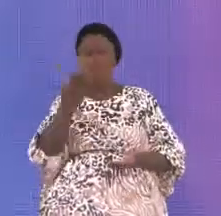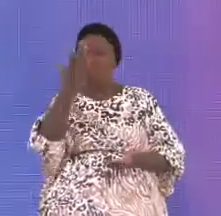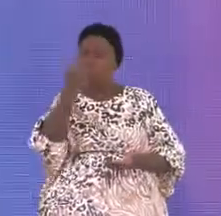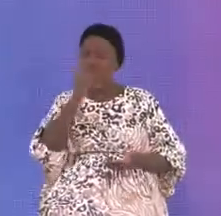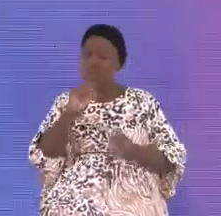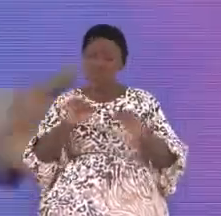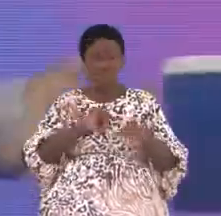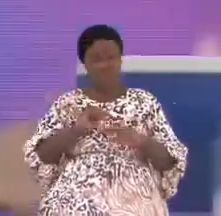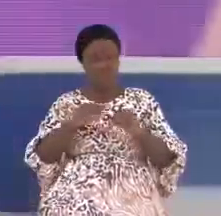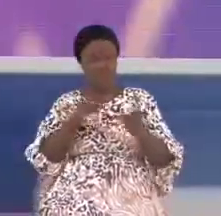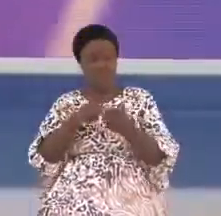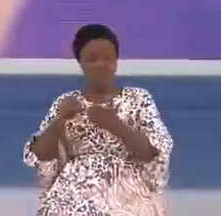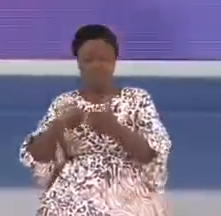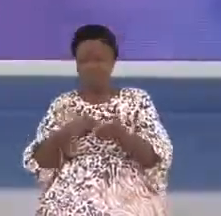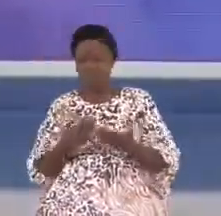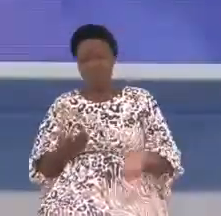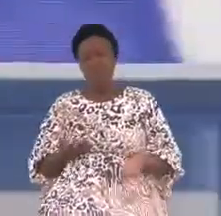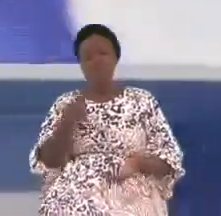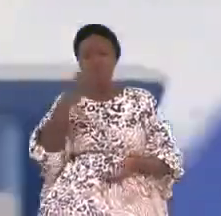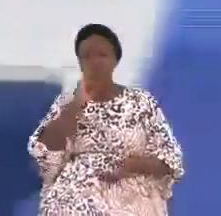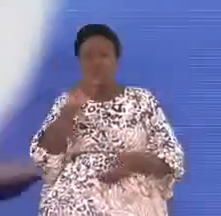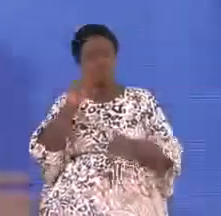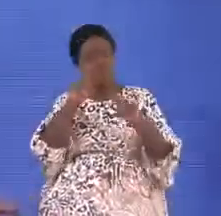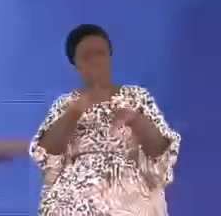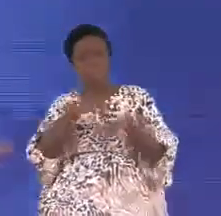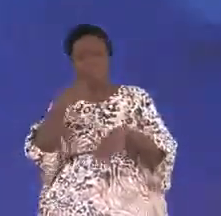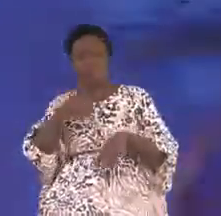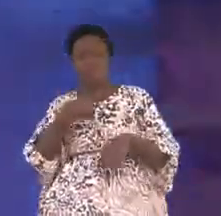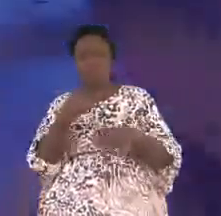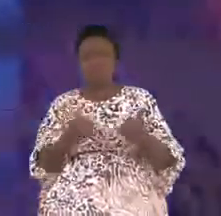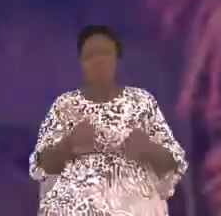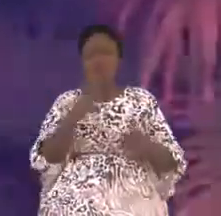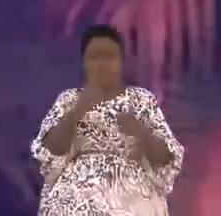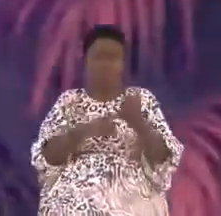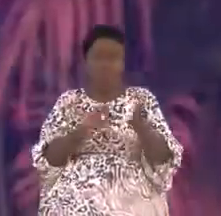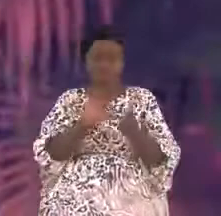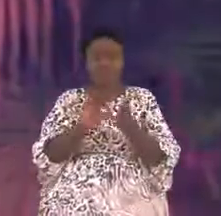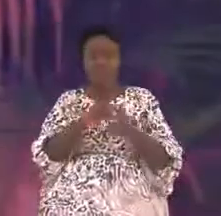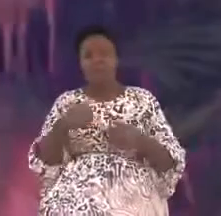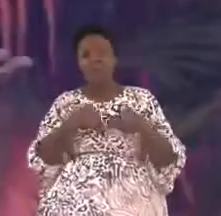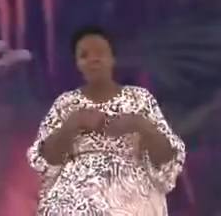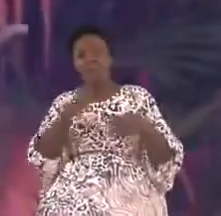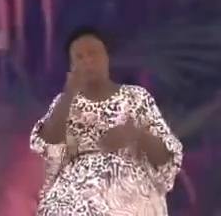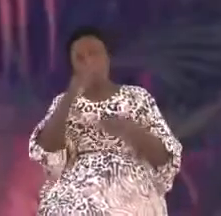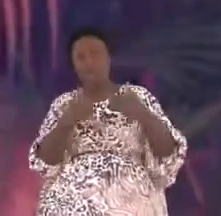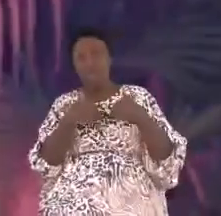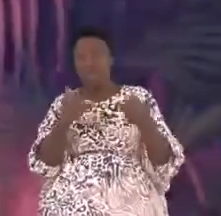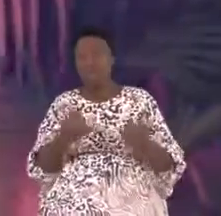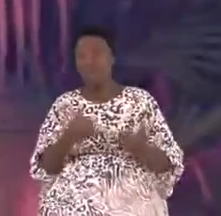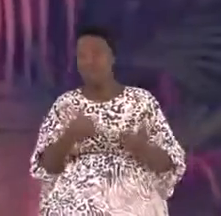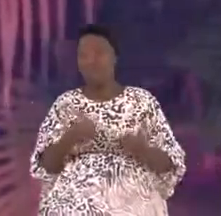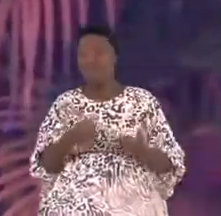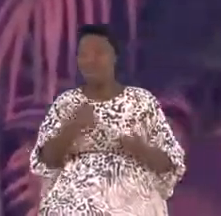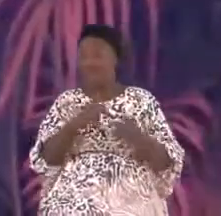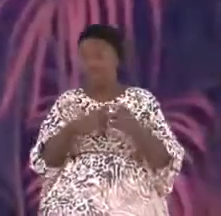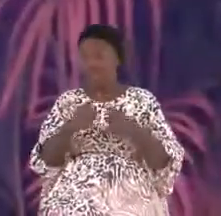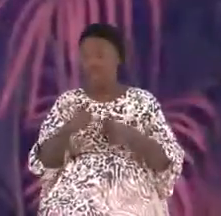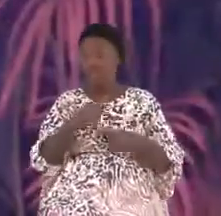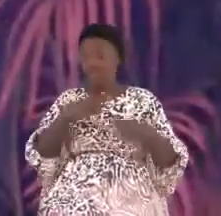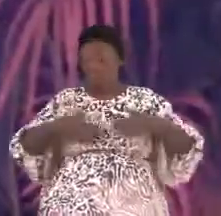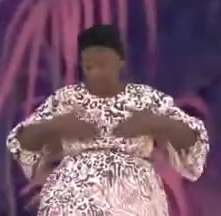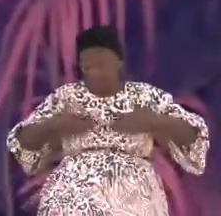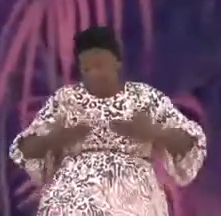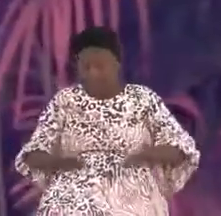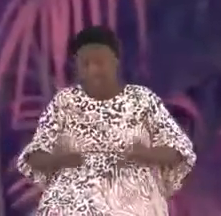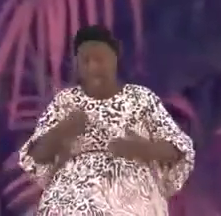that who is looking at me now what record does god have now once you confess and you forsake shall